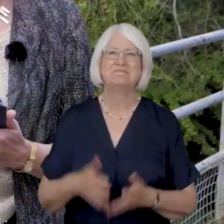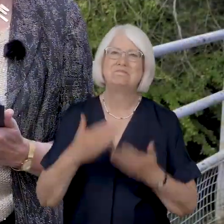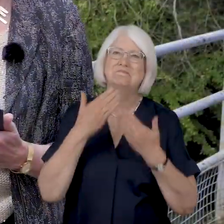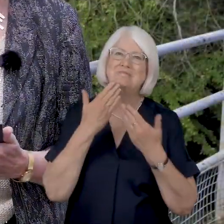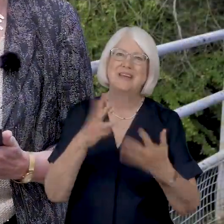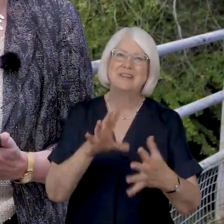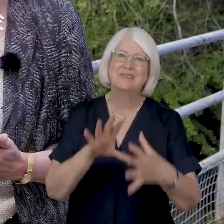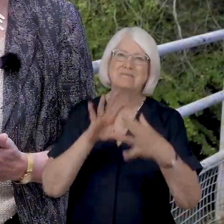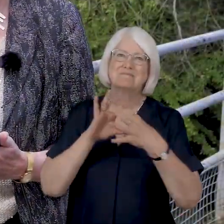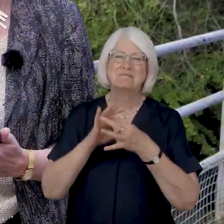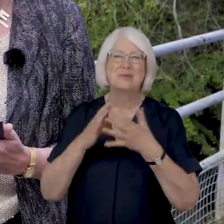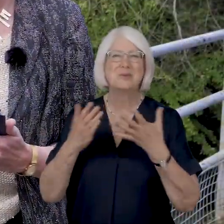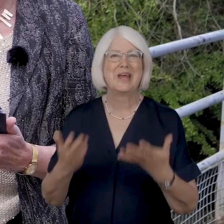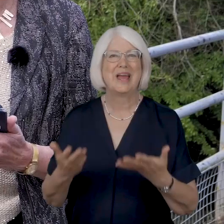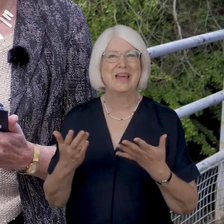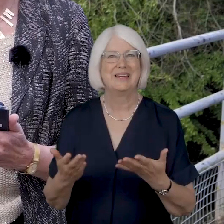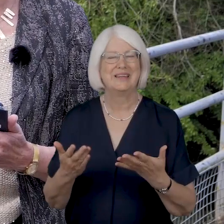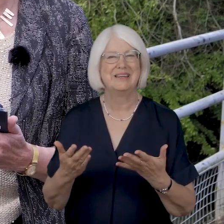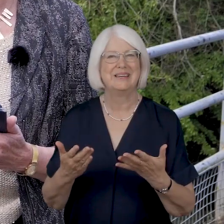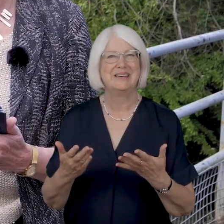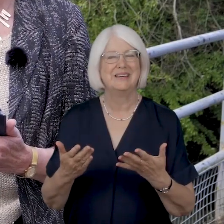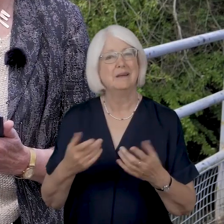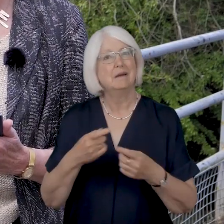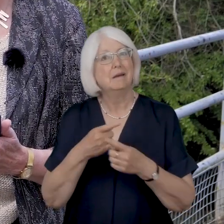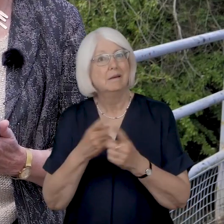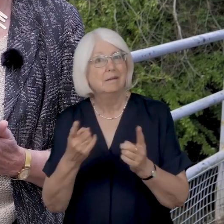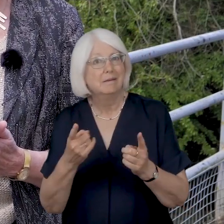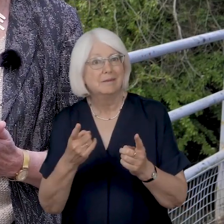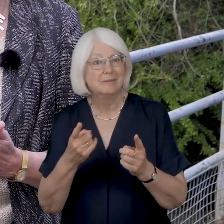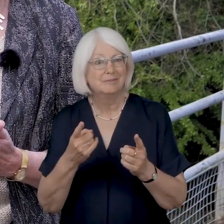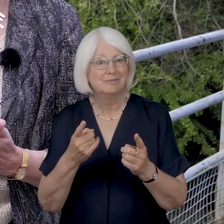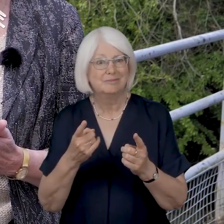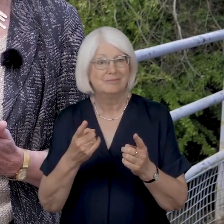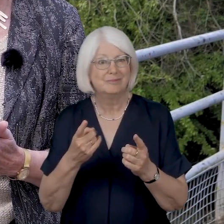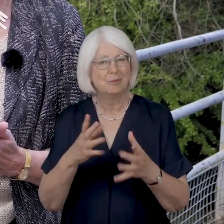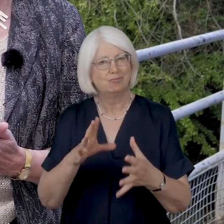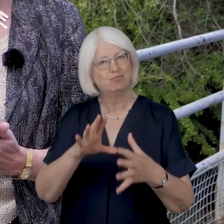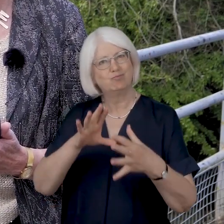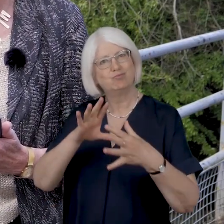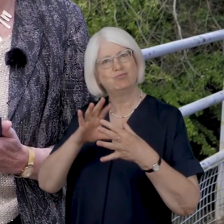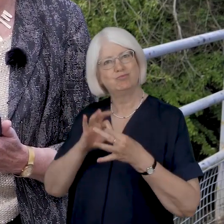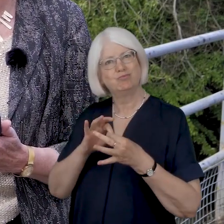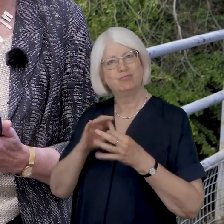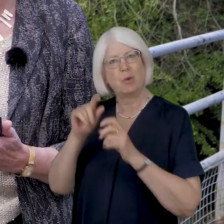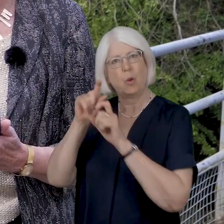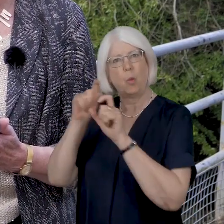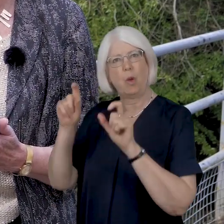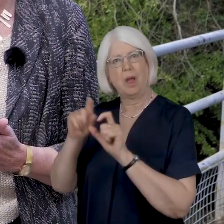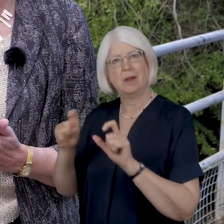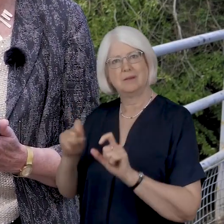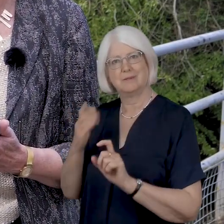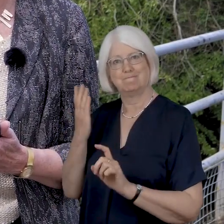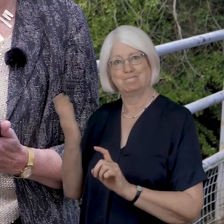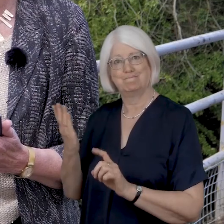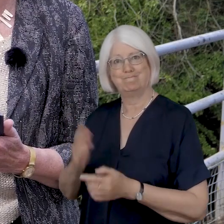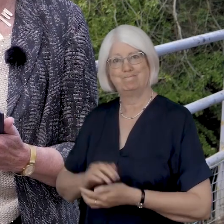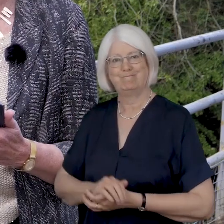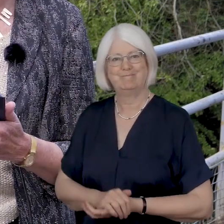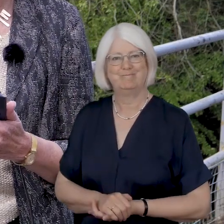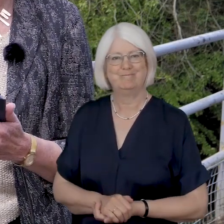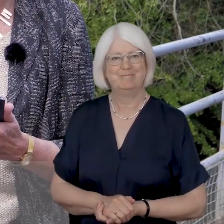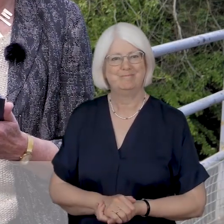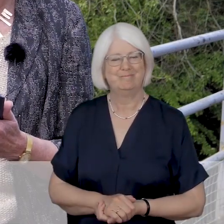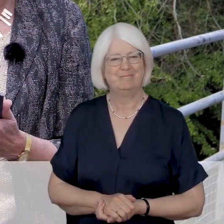Thanks so much for joining us today, and do feel free to join in with these closing words. They'll appear in bold on your screen.